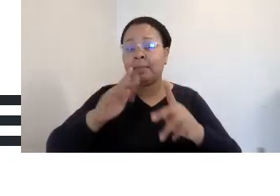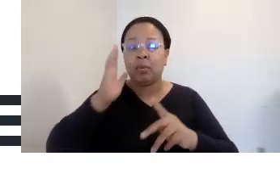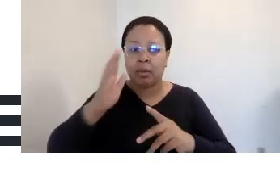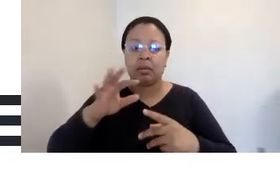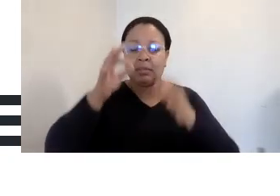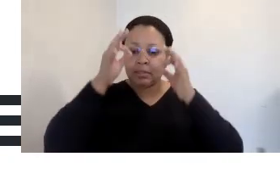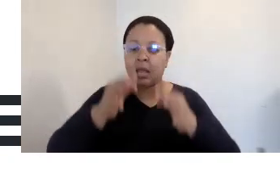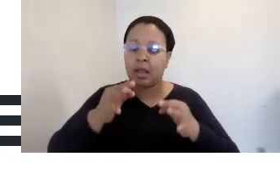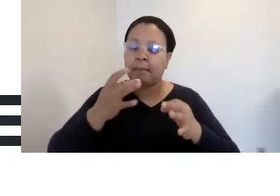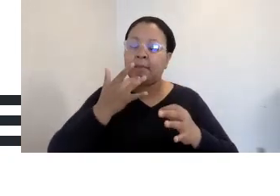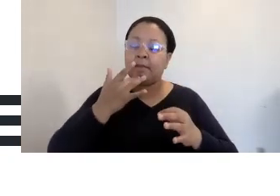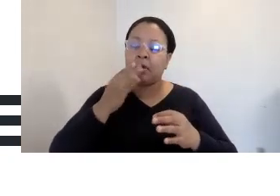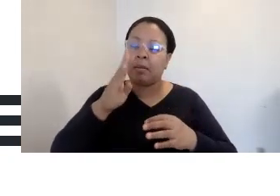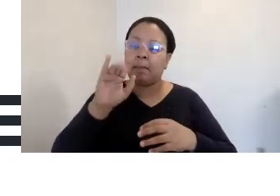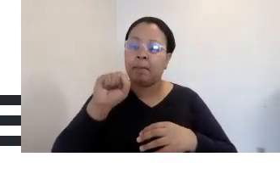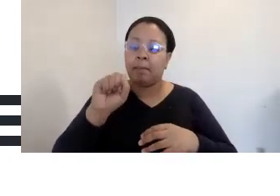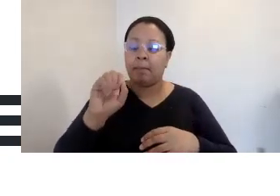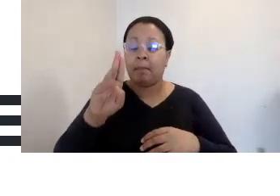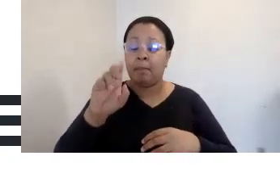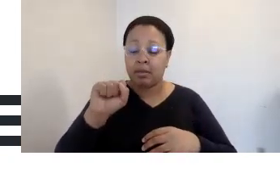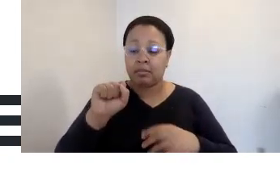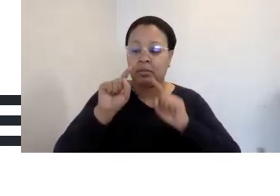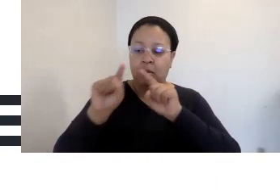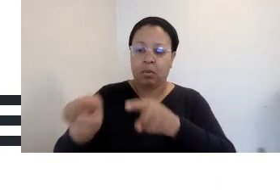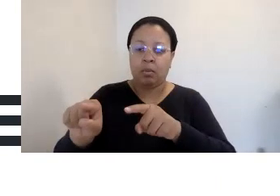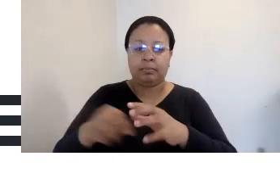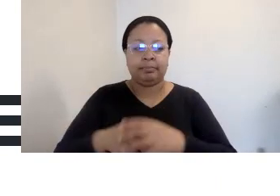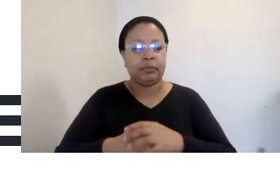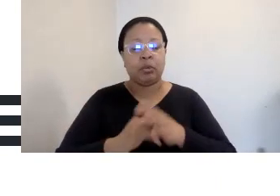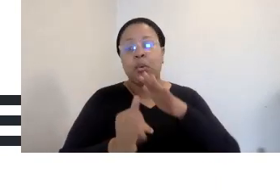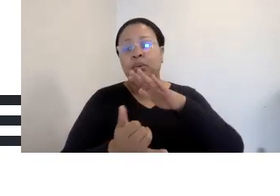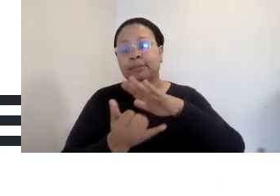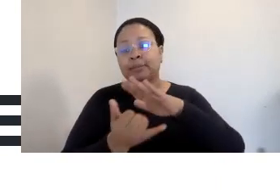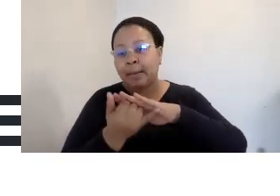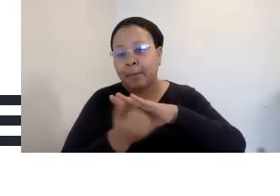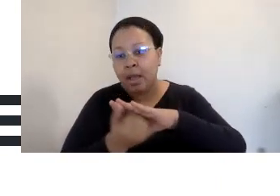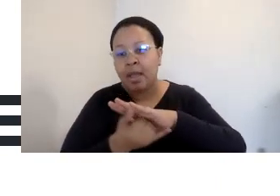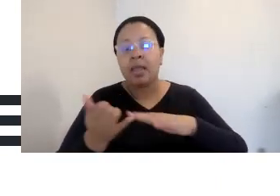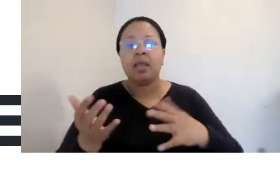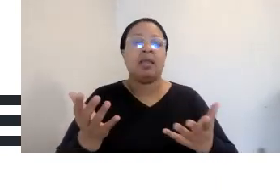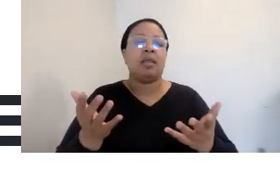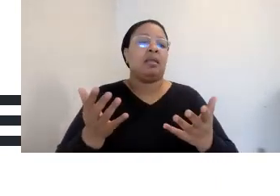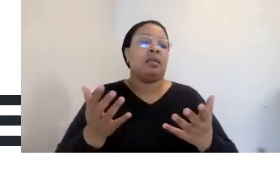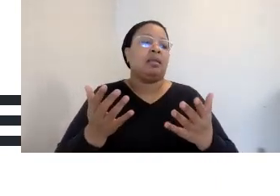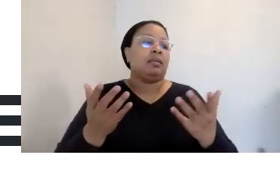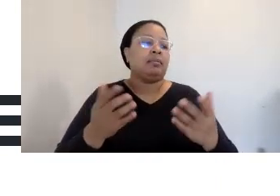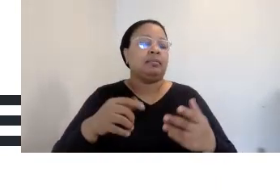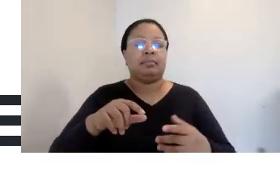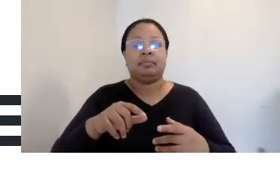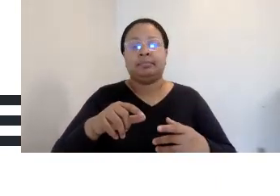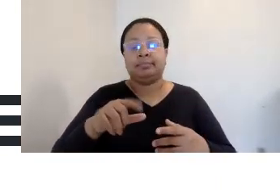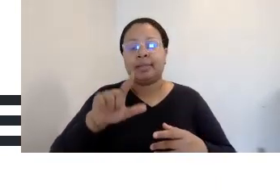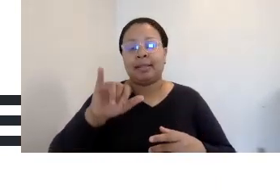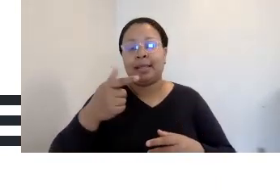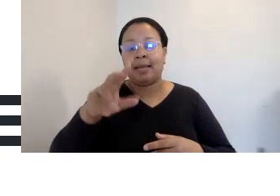is accessible to the subway lines or bus lines or light rails or things